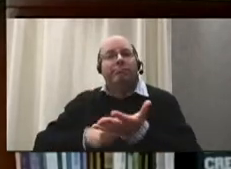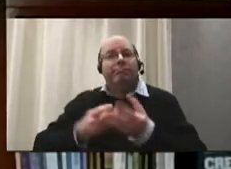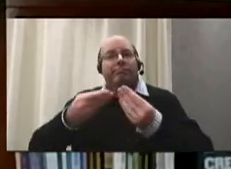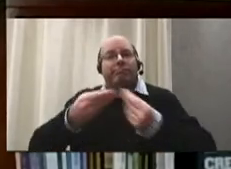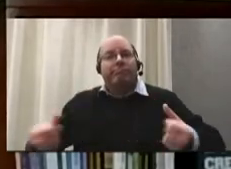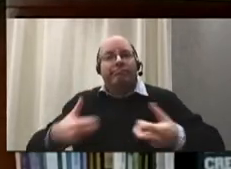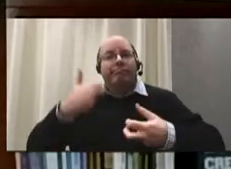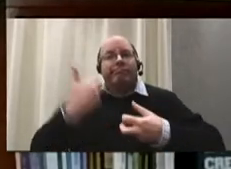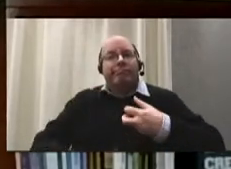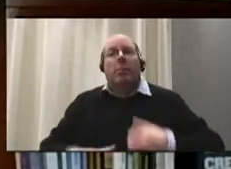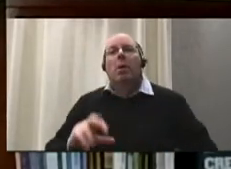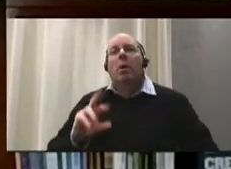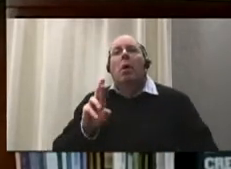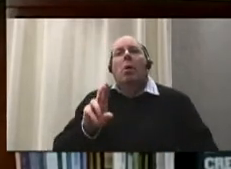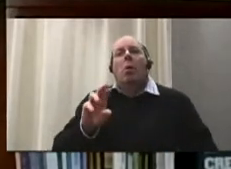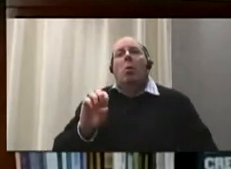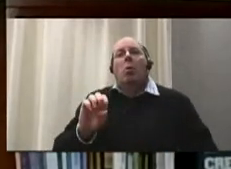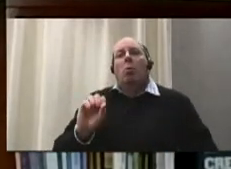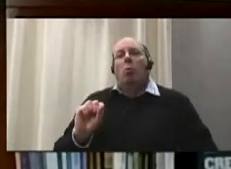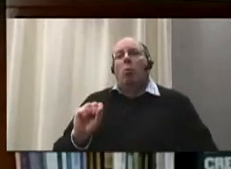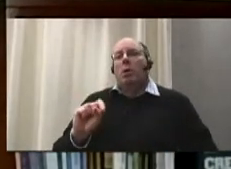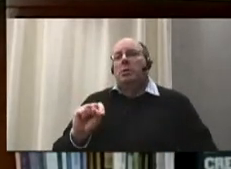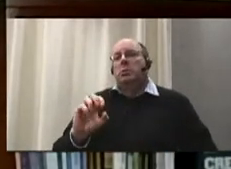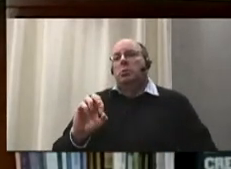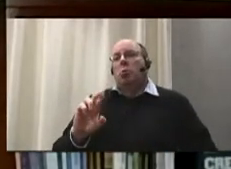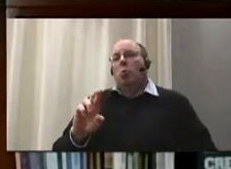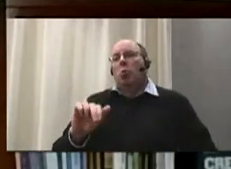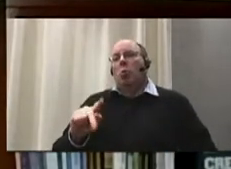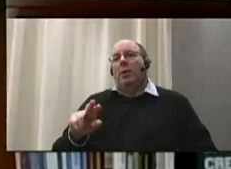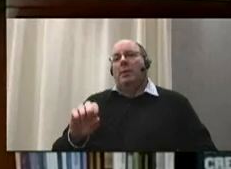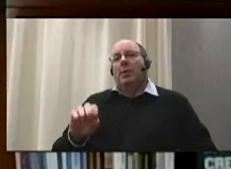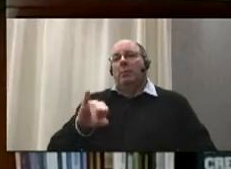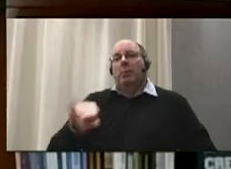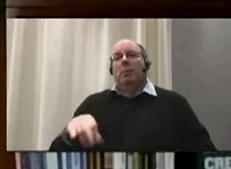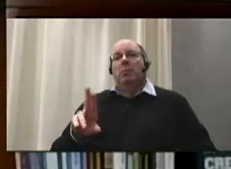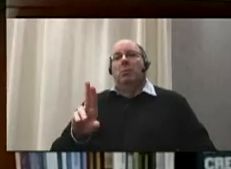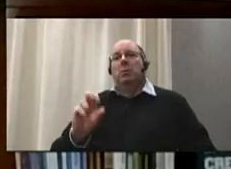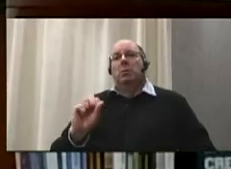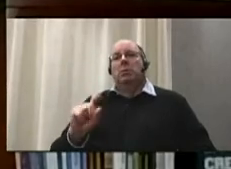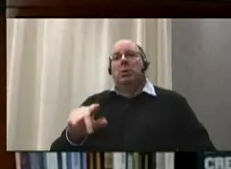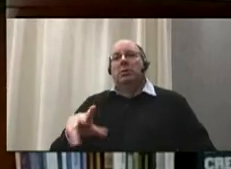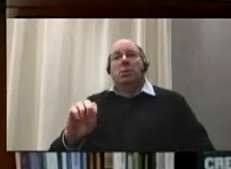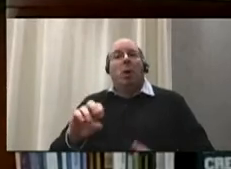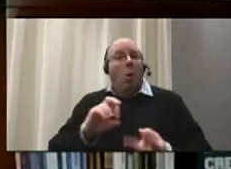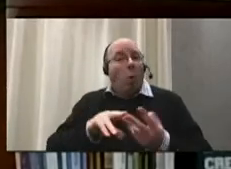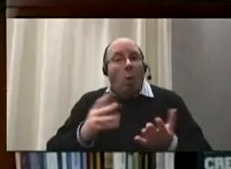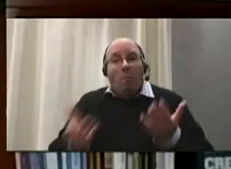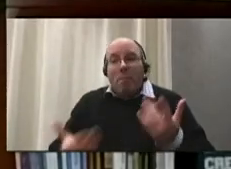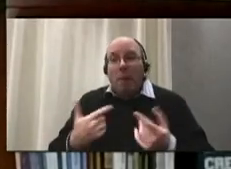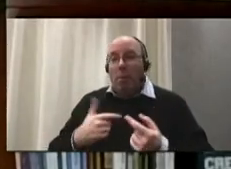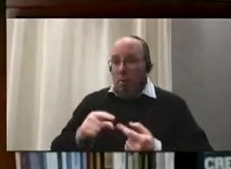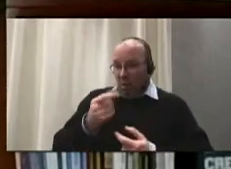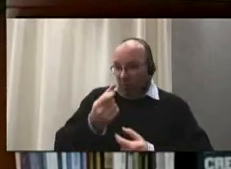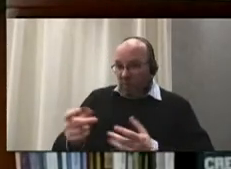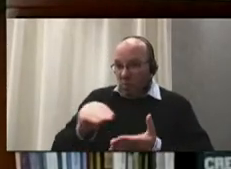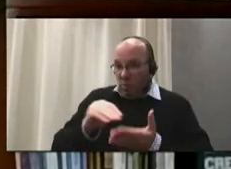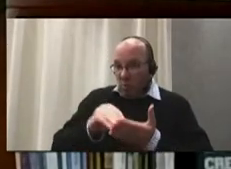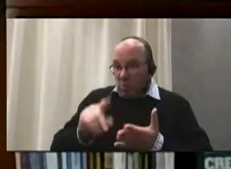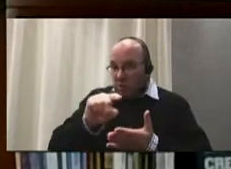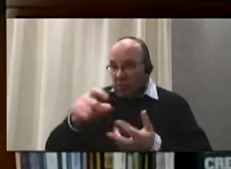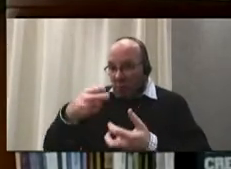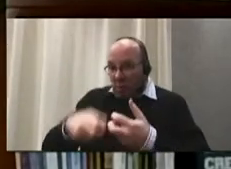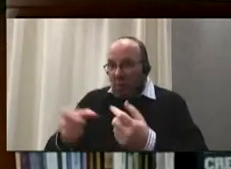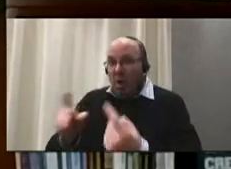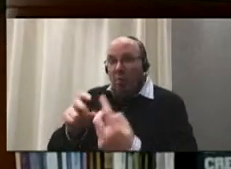a dialogue, a study circle, or talking to them individually to understand what the issue is so that we can figure out what is going to be the entry point for trying to